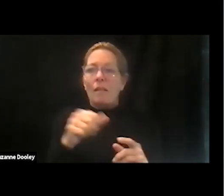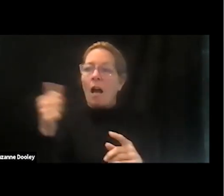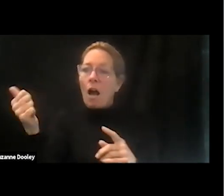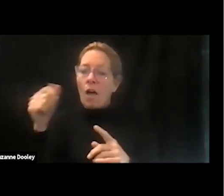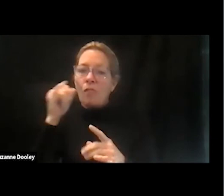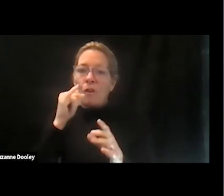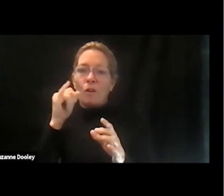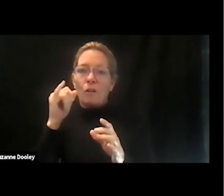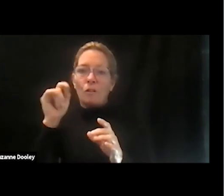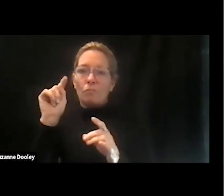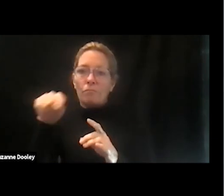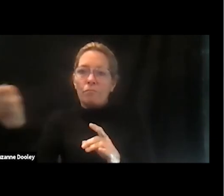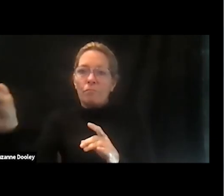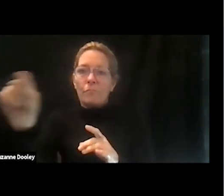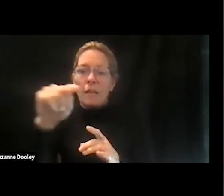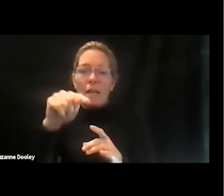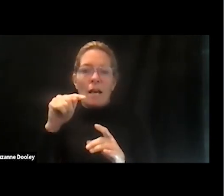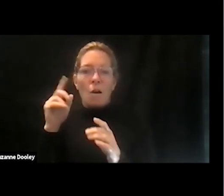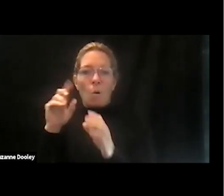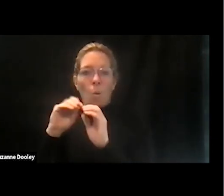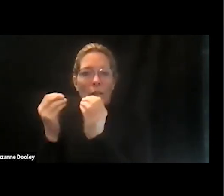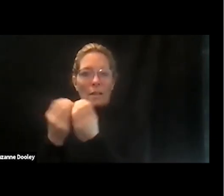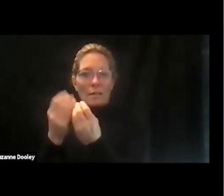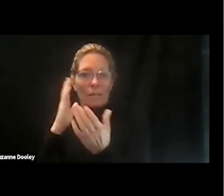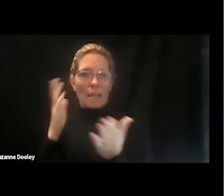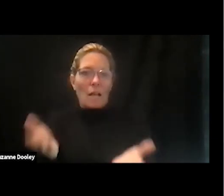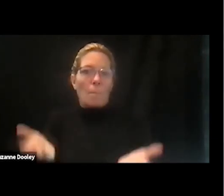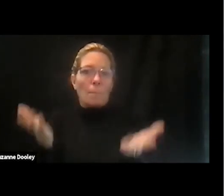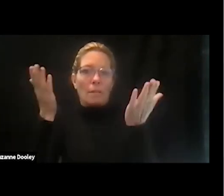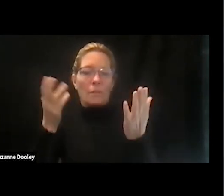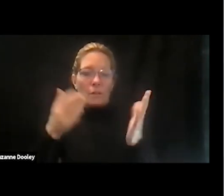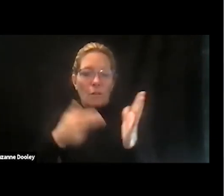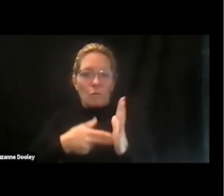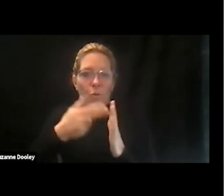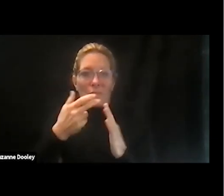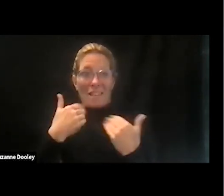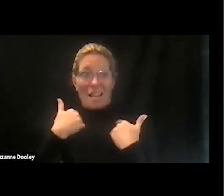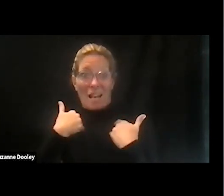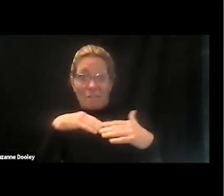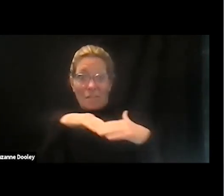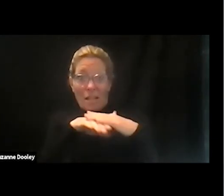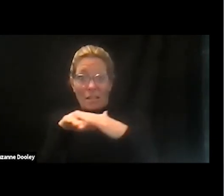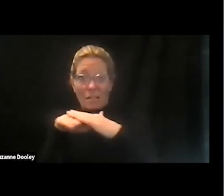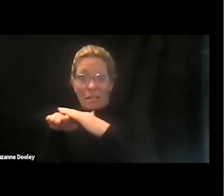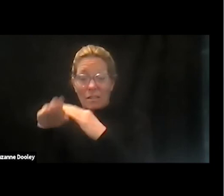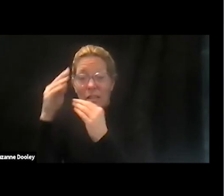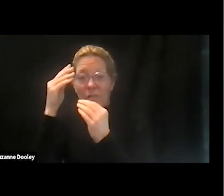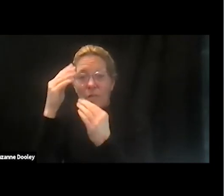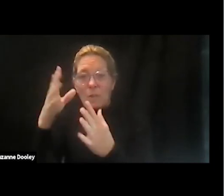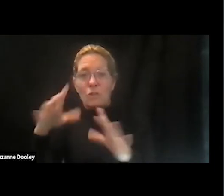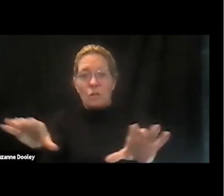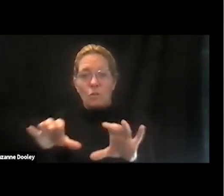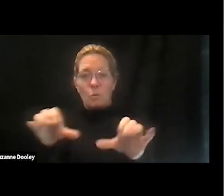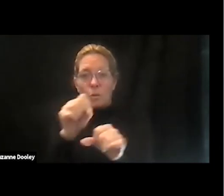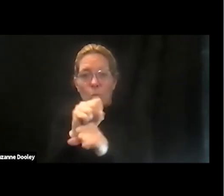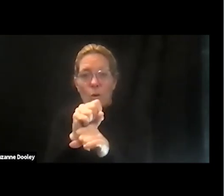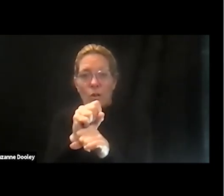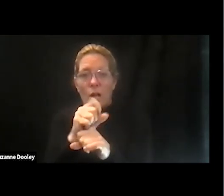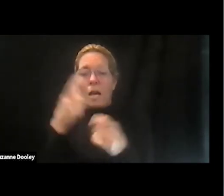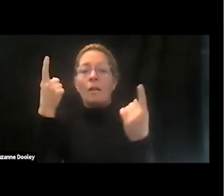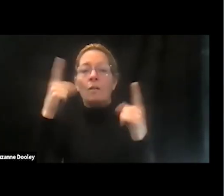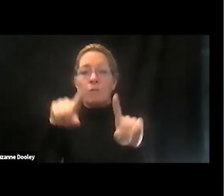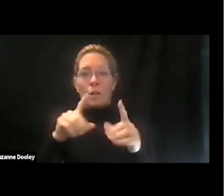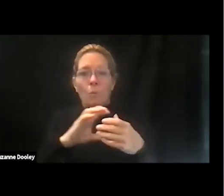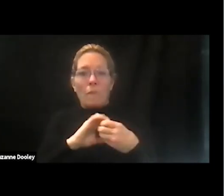So identifying those organizations that have access to that information and doing the work. I agree with the collective